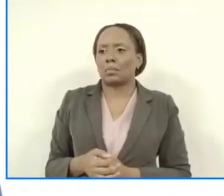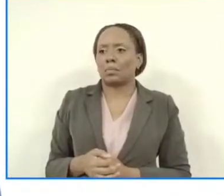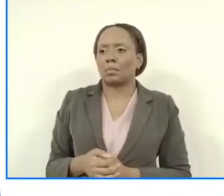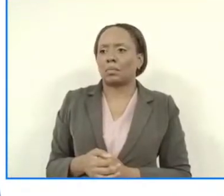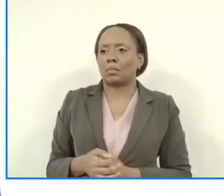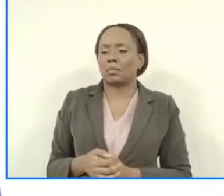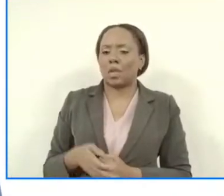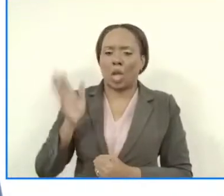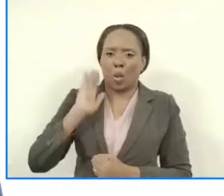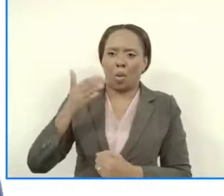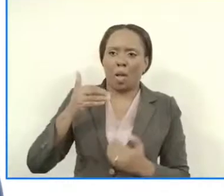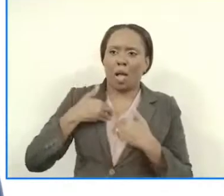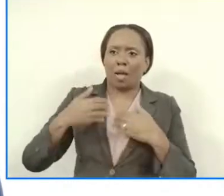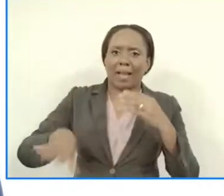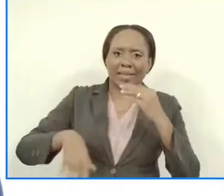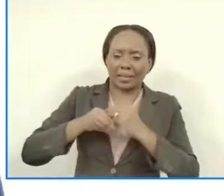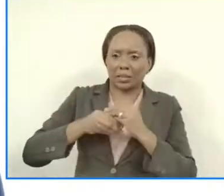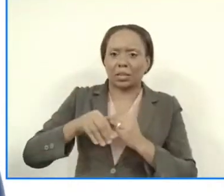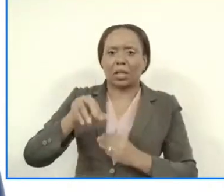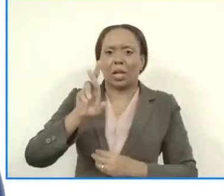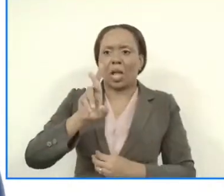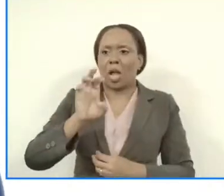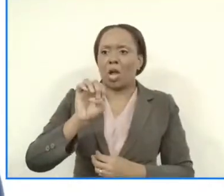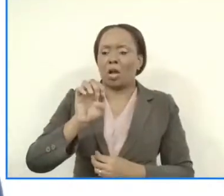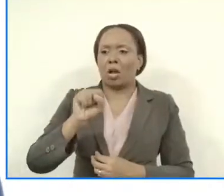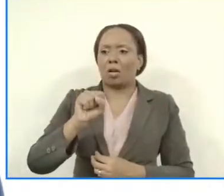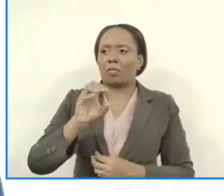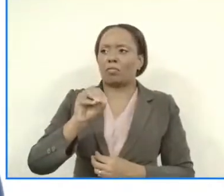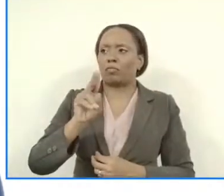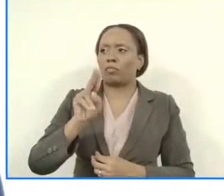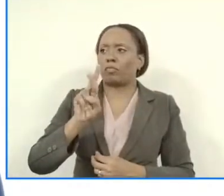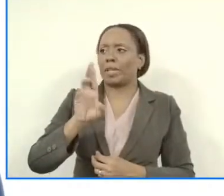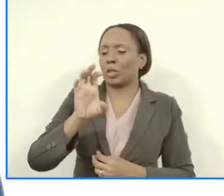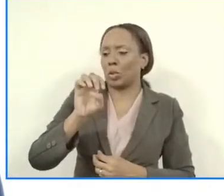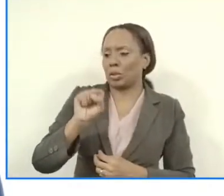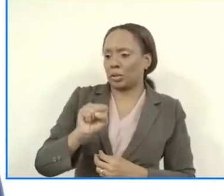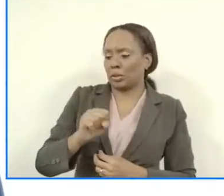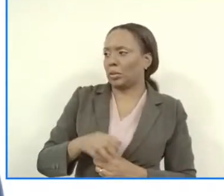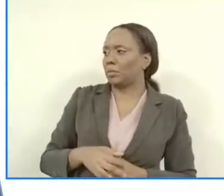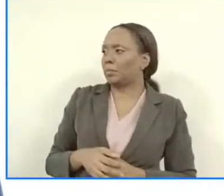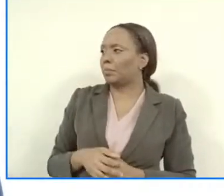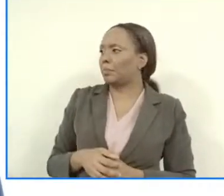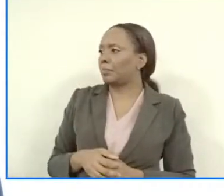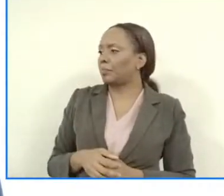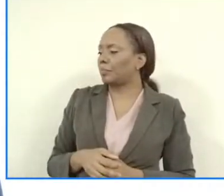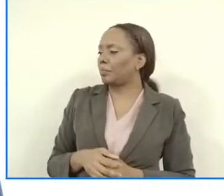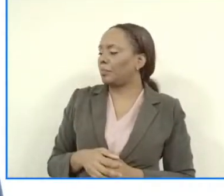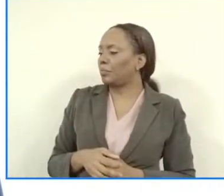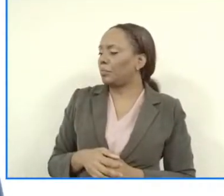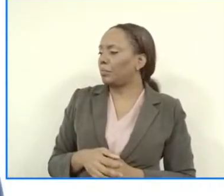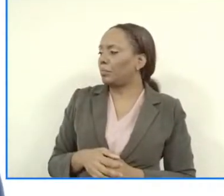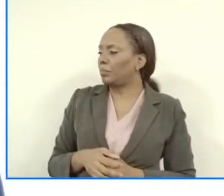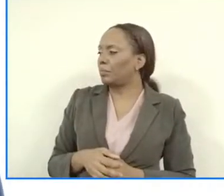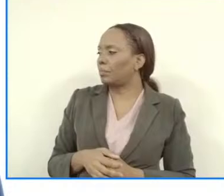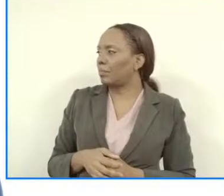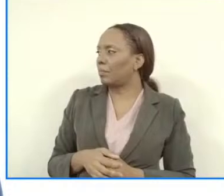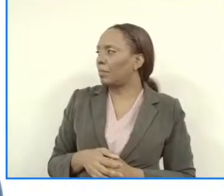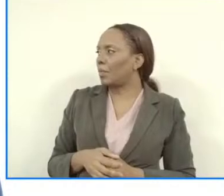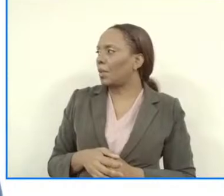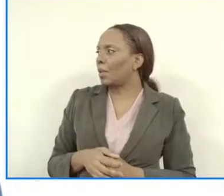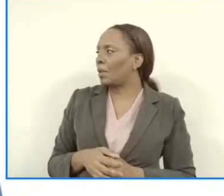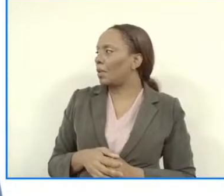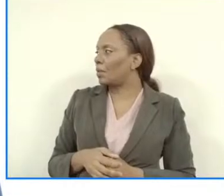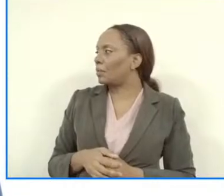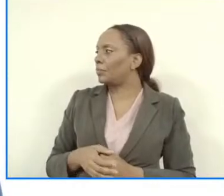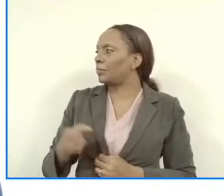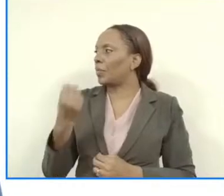additional resources to supplement what we have, give us greater flexibility as well on the ground to address the issues